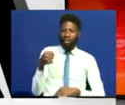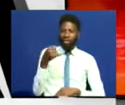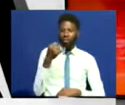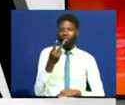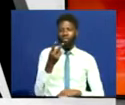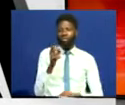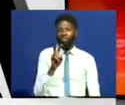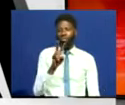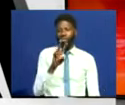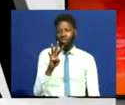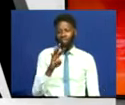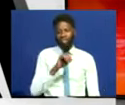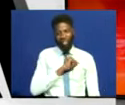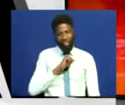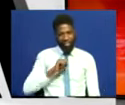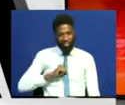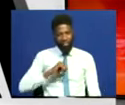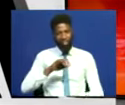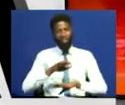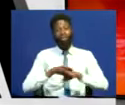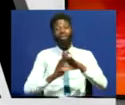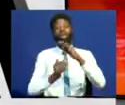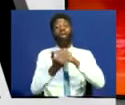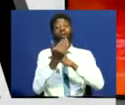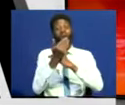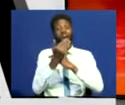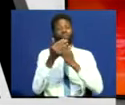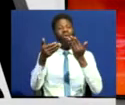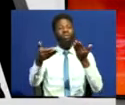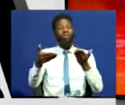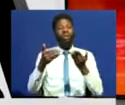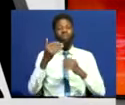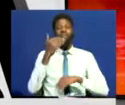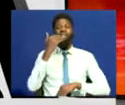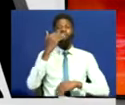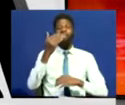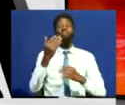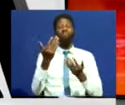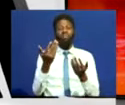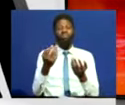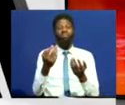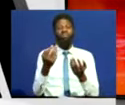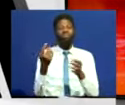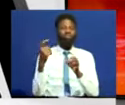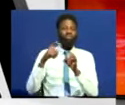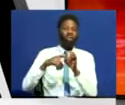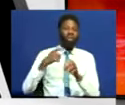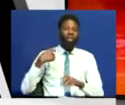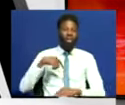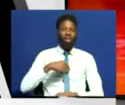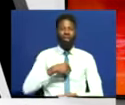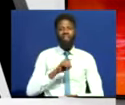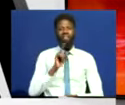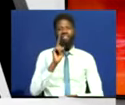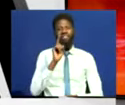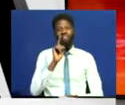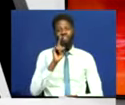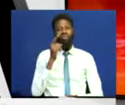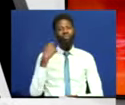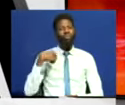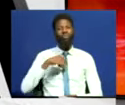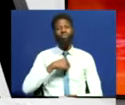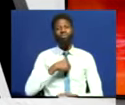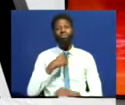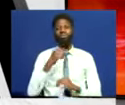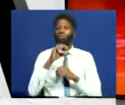2024. Senator, good morning and welcome. Thank you for joining us this morning. We start on that note. Let me get your opening remarks of what we have been witnessing in the country